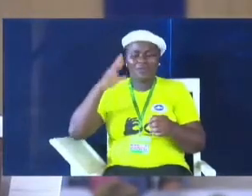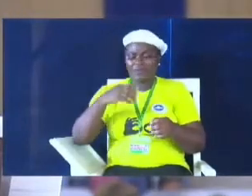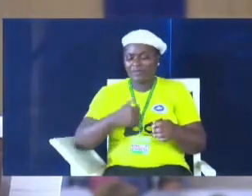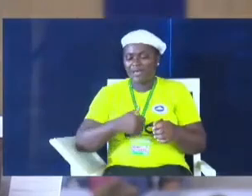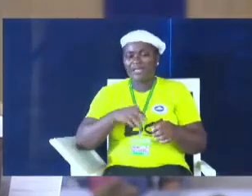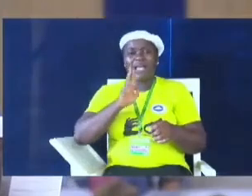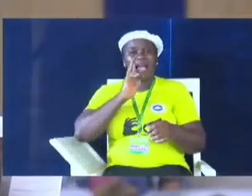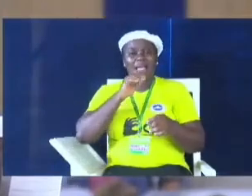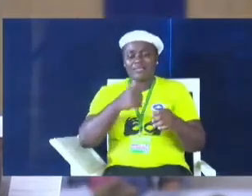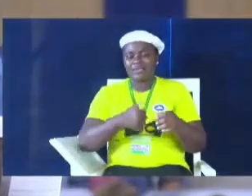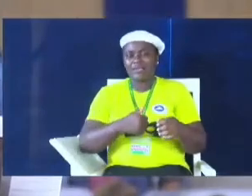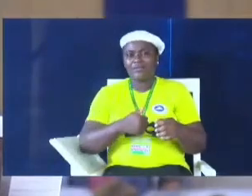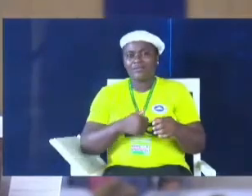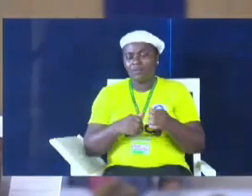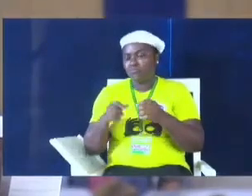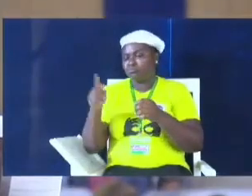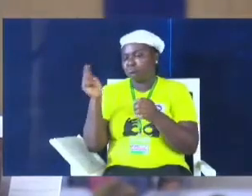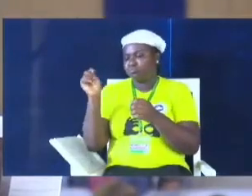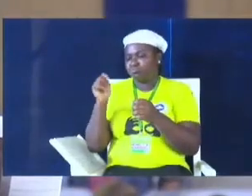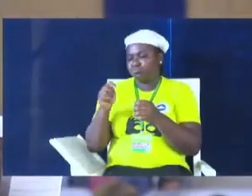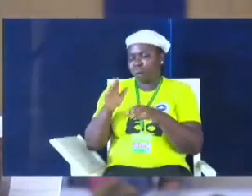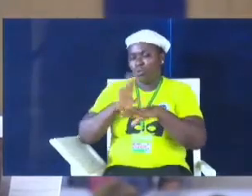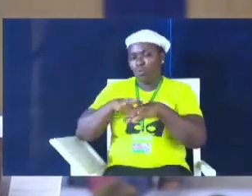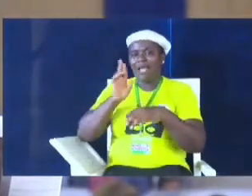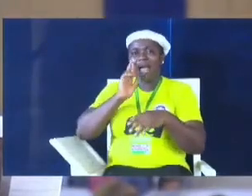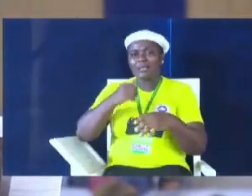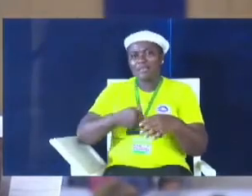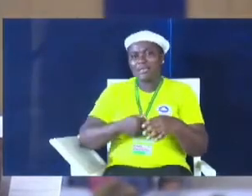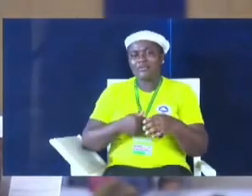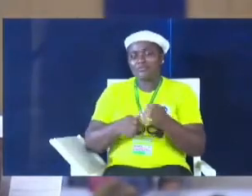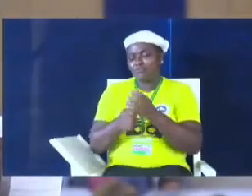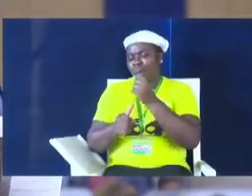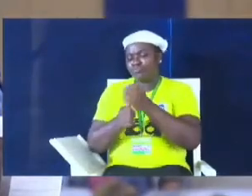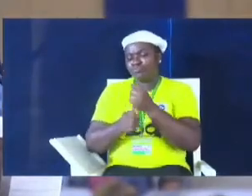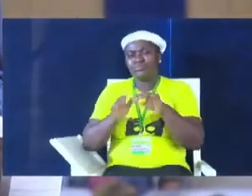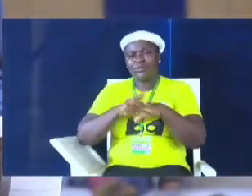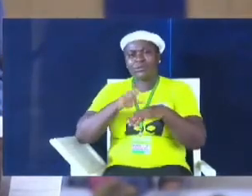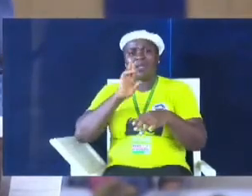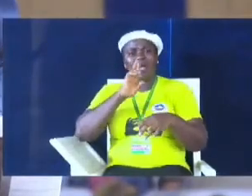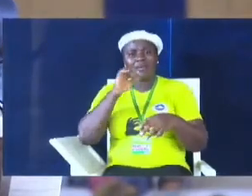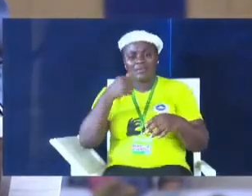it, you know, on herself, times on ending.